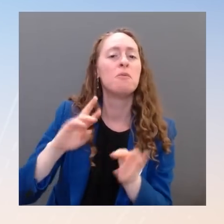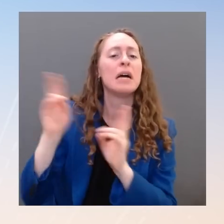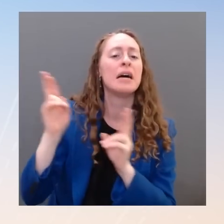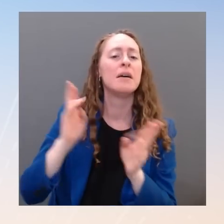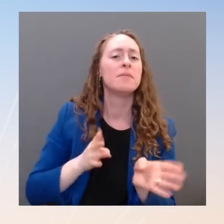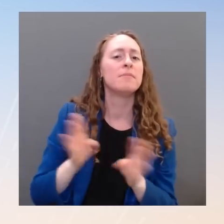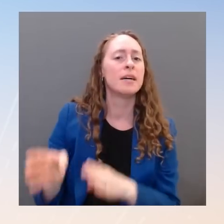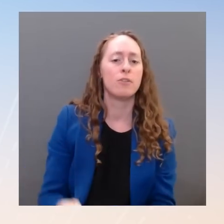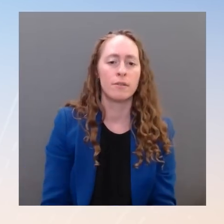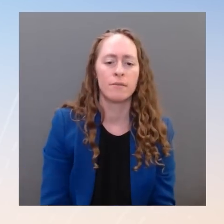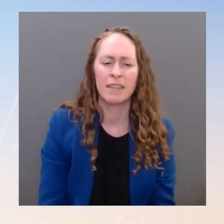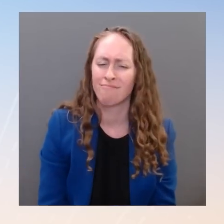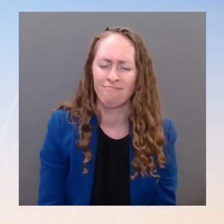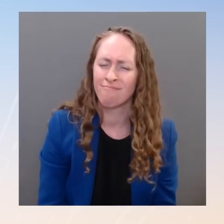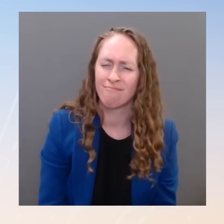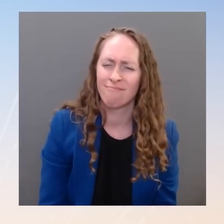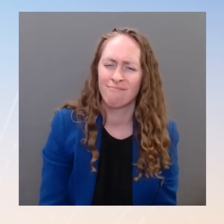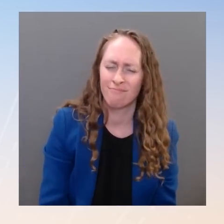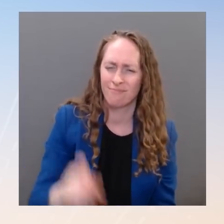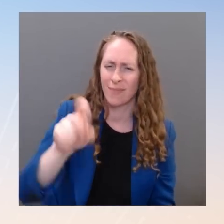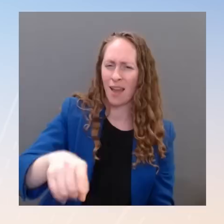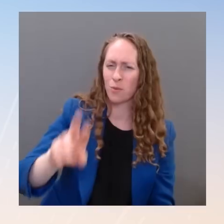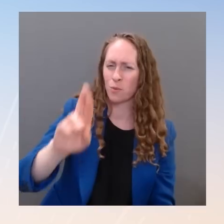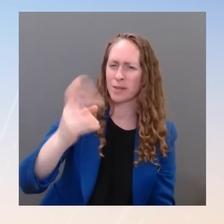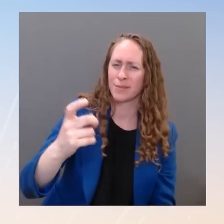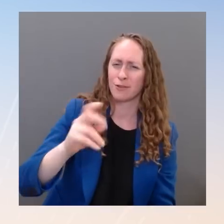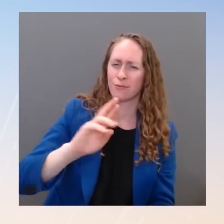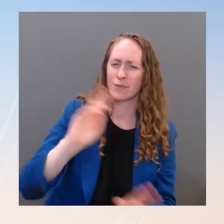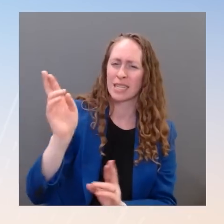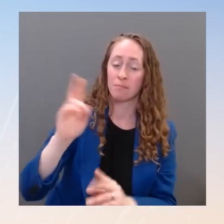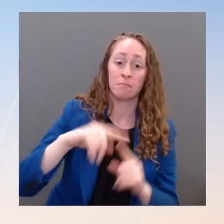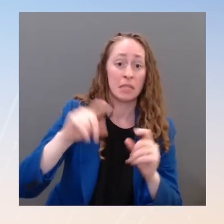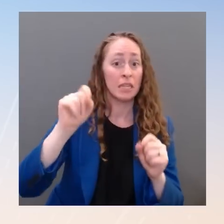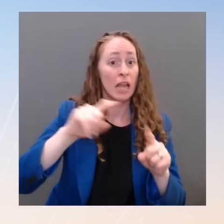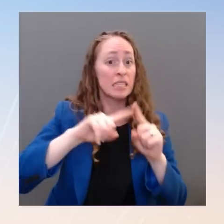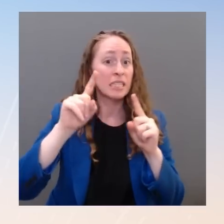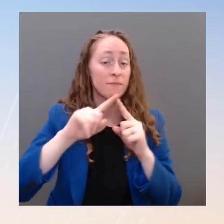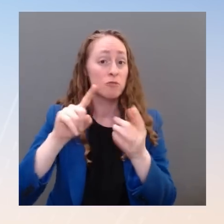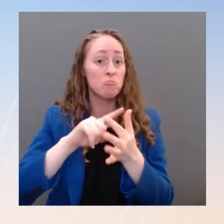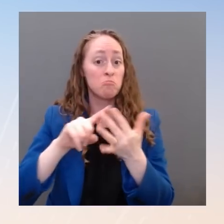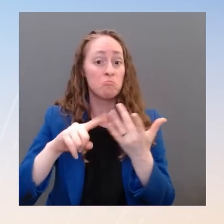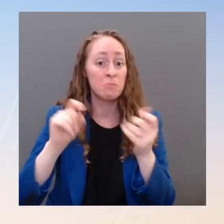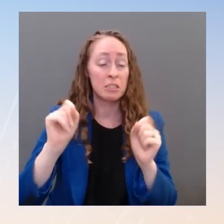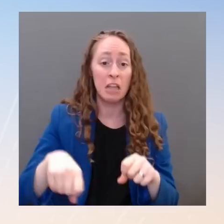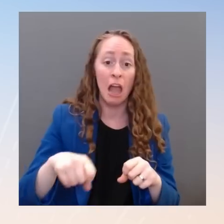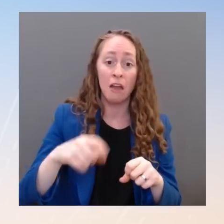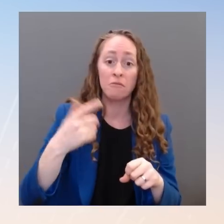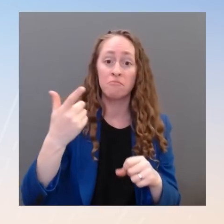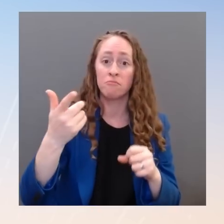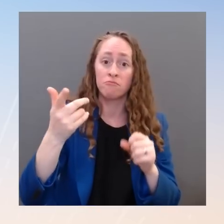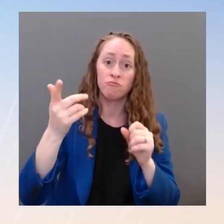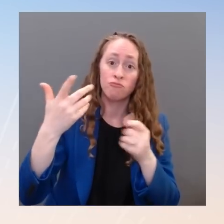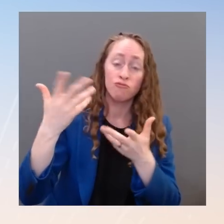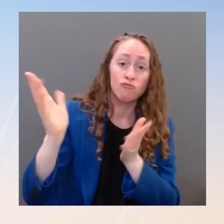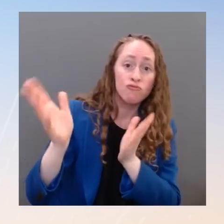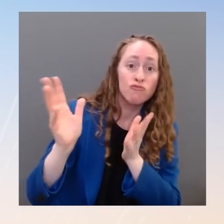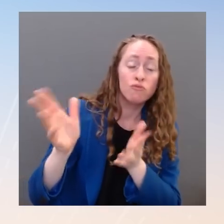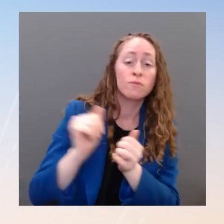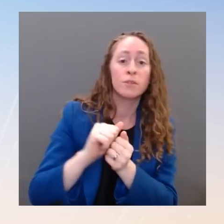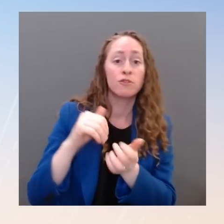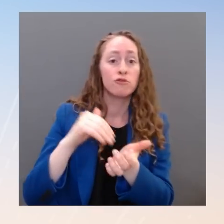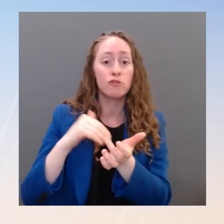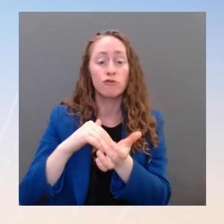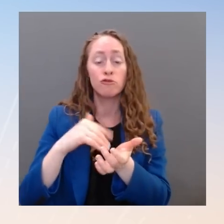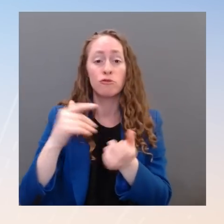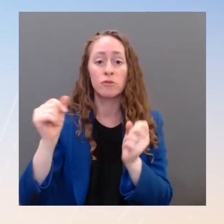conversations with your doctor, so I'm not sure it always involves a race to the doctor's office, but different doctors can have virtual appointments and other